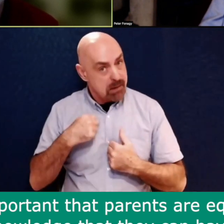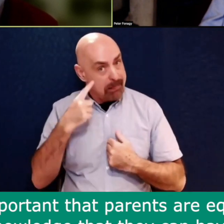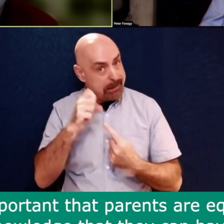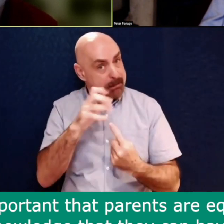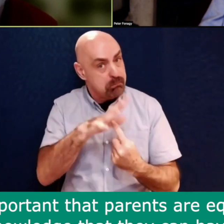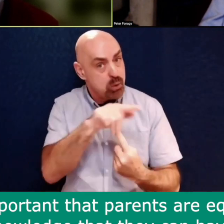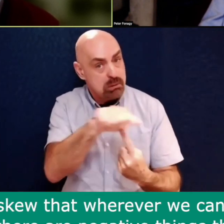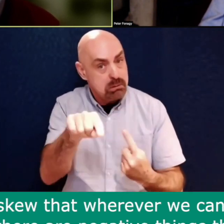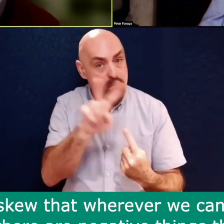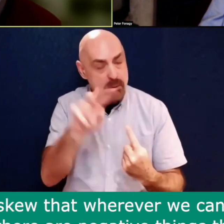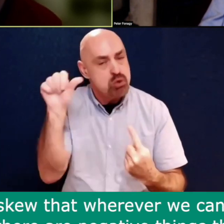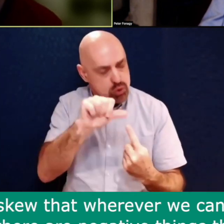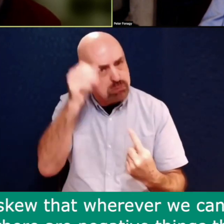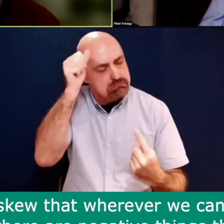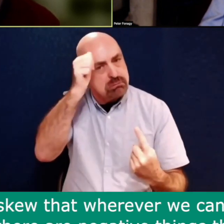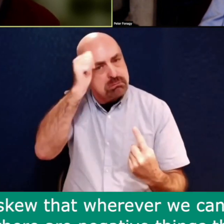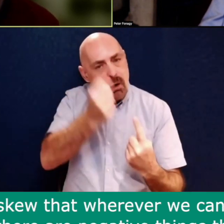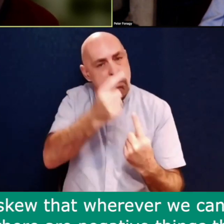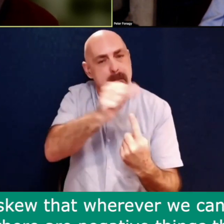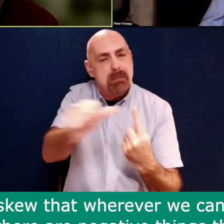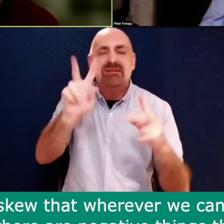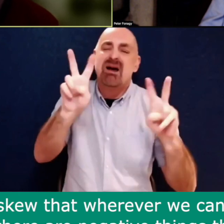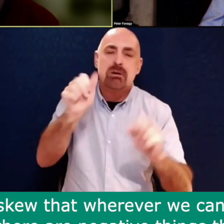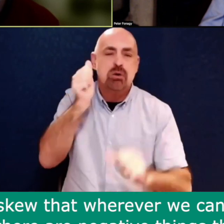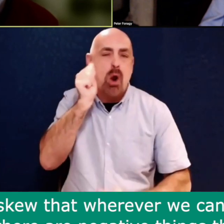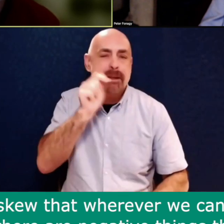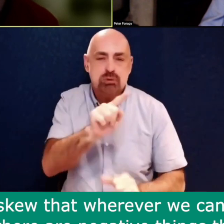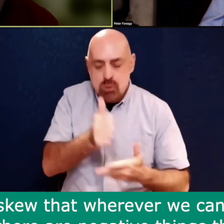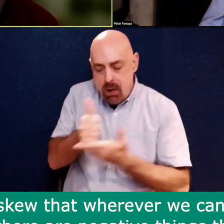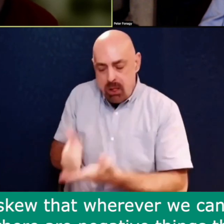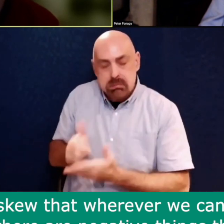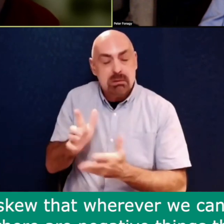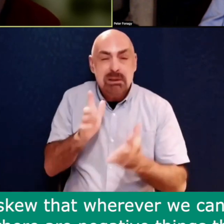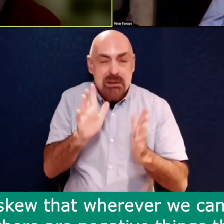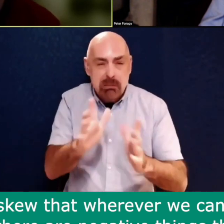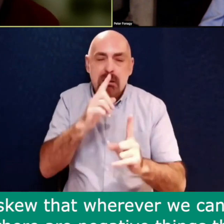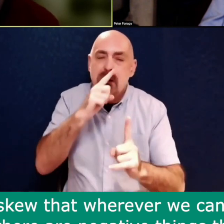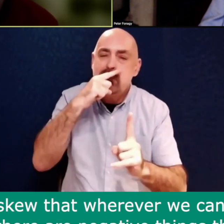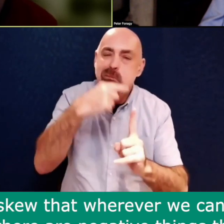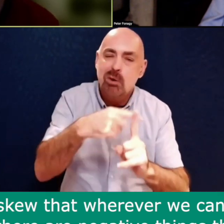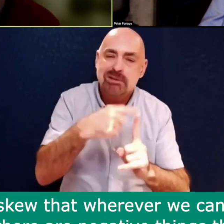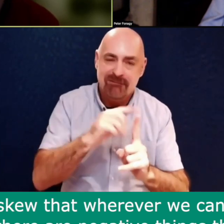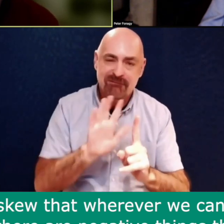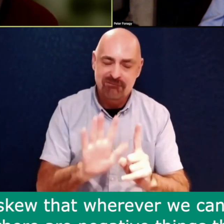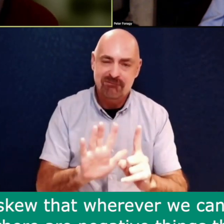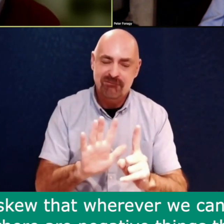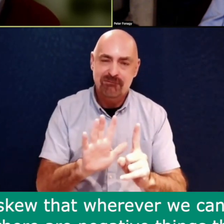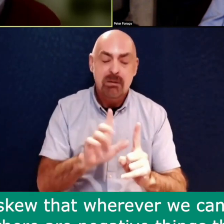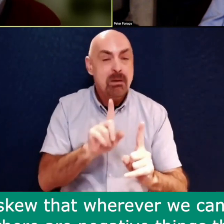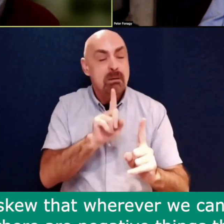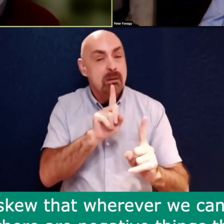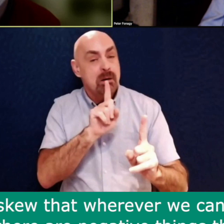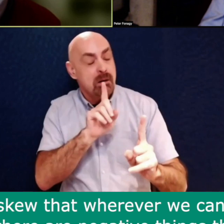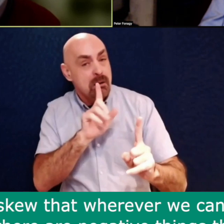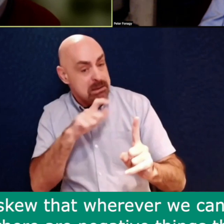best knowledge that they can have. But I would say I would prefer to skew that wherever we can positively, which isn't denying that there are